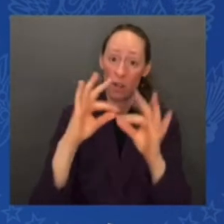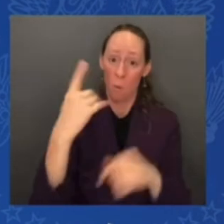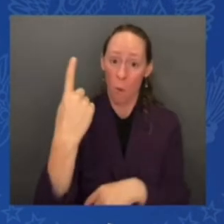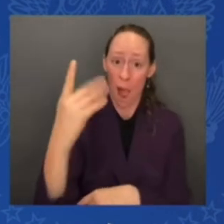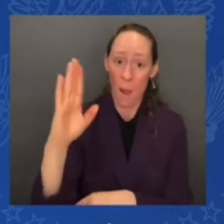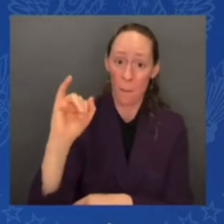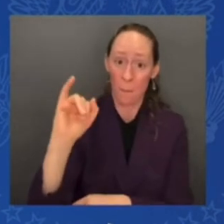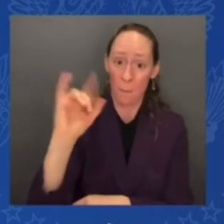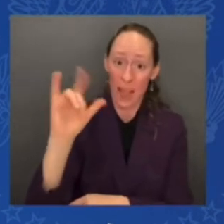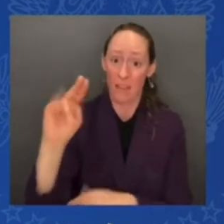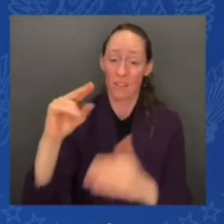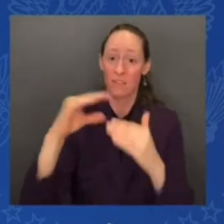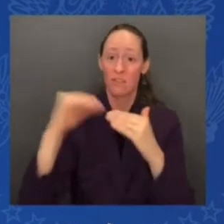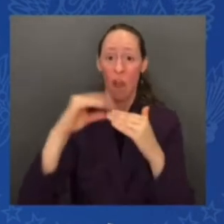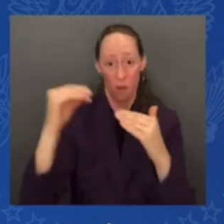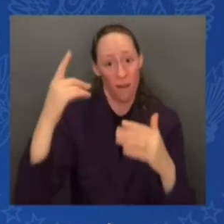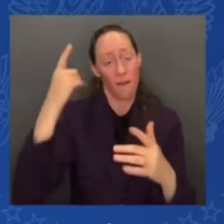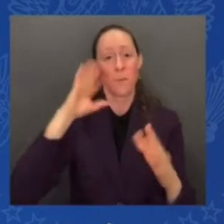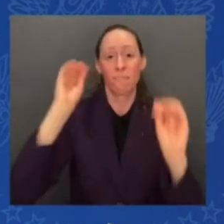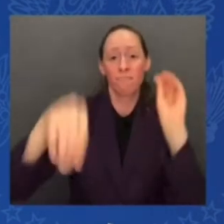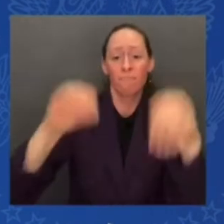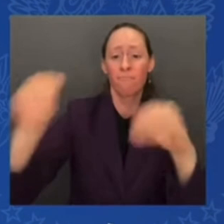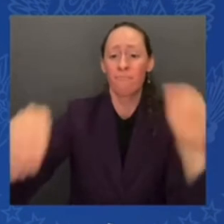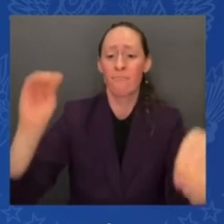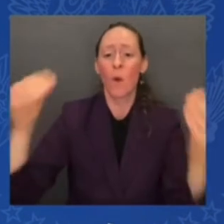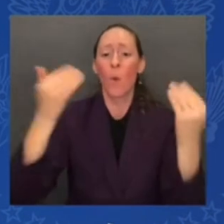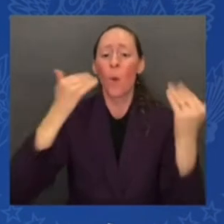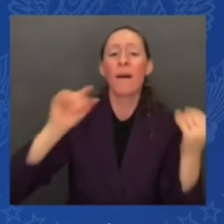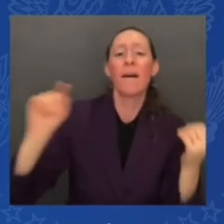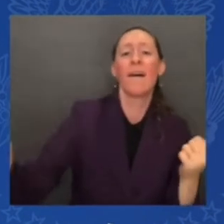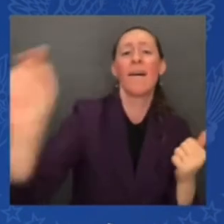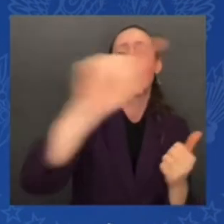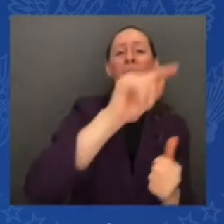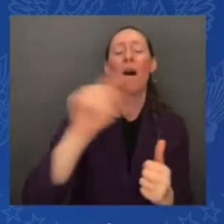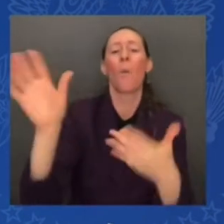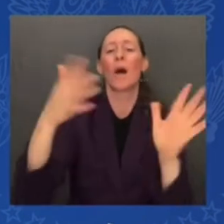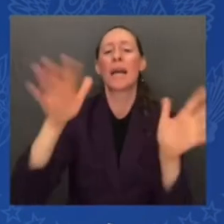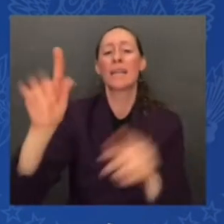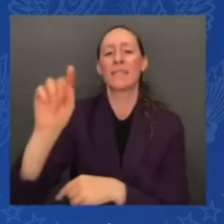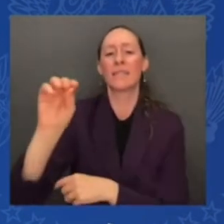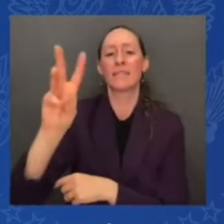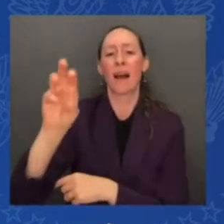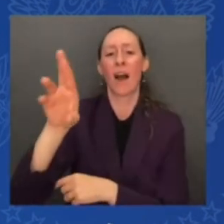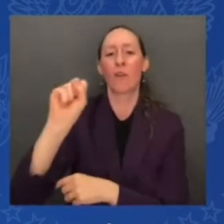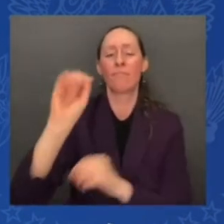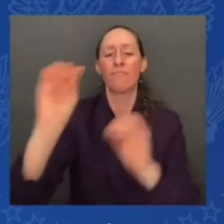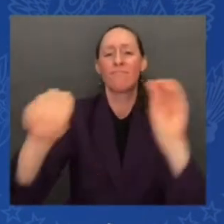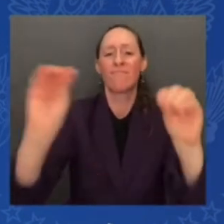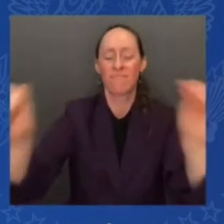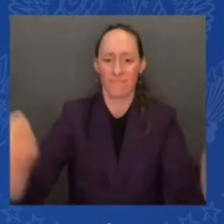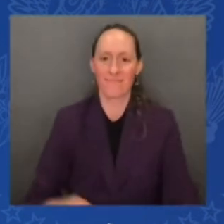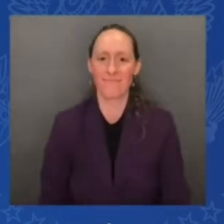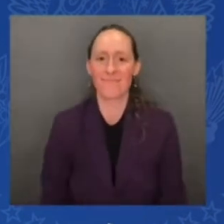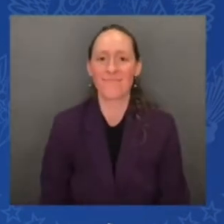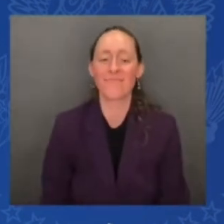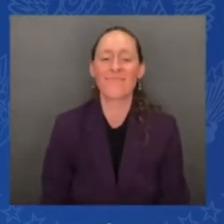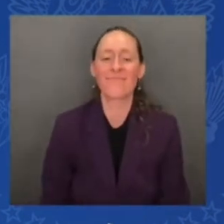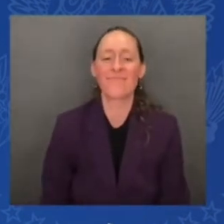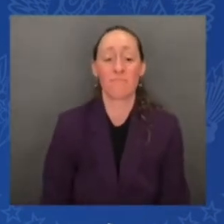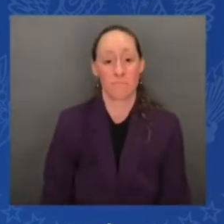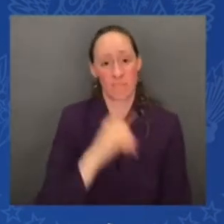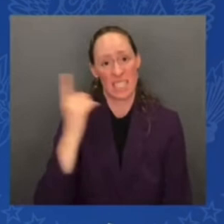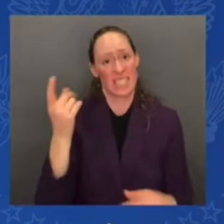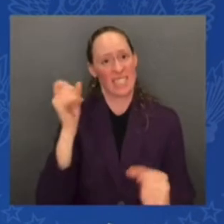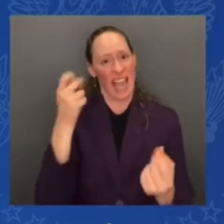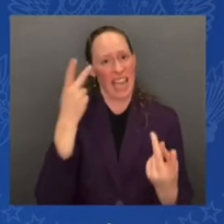This is a great example of how policy has a direct impact on business. A year ago, as I